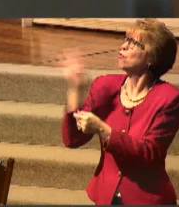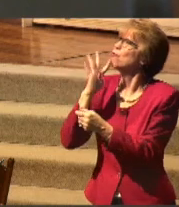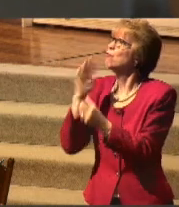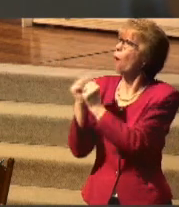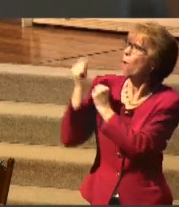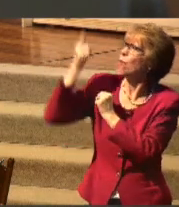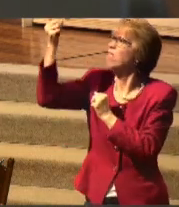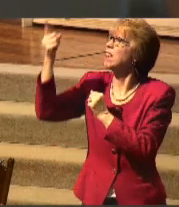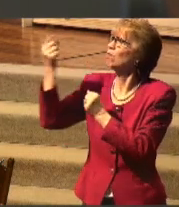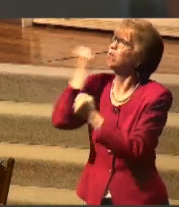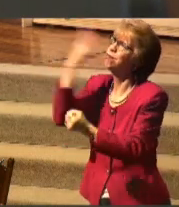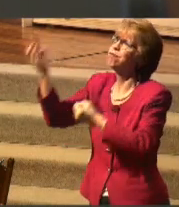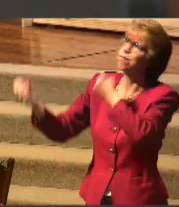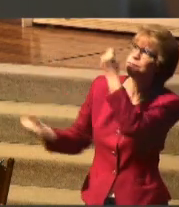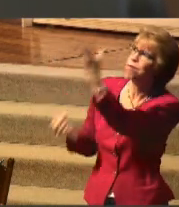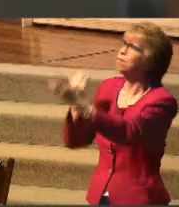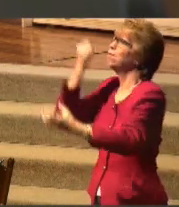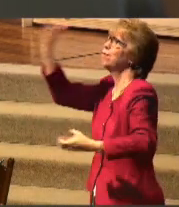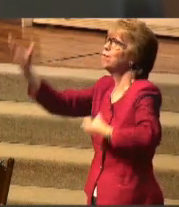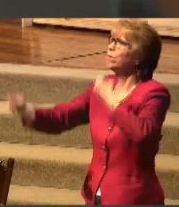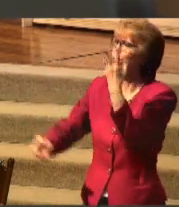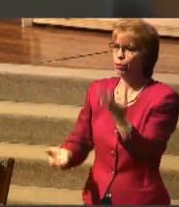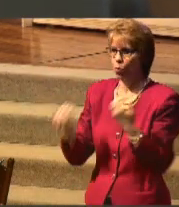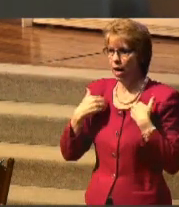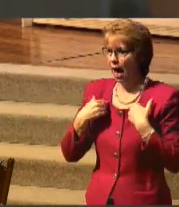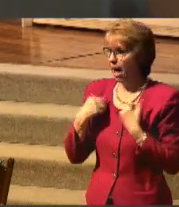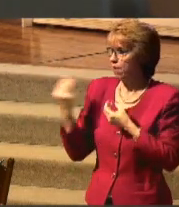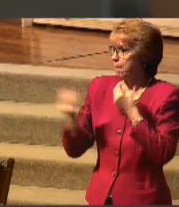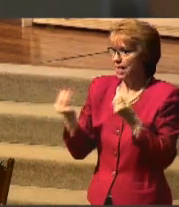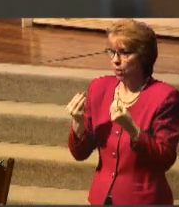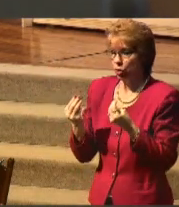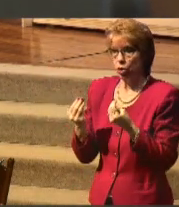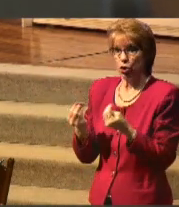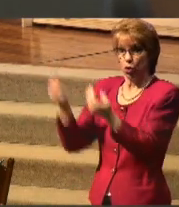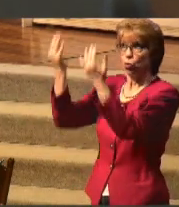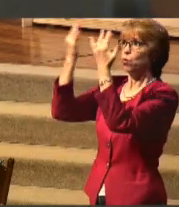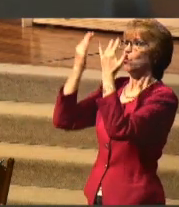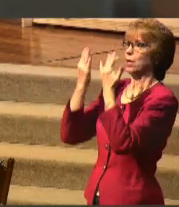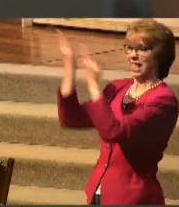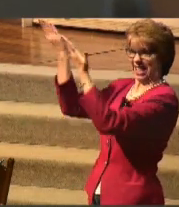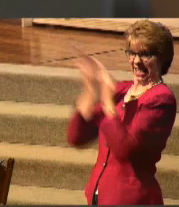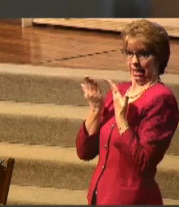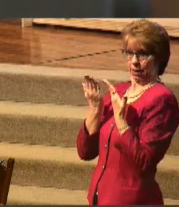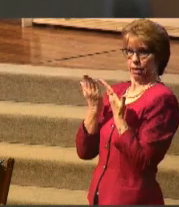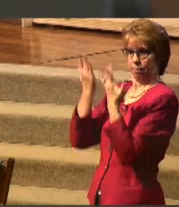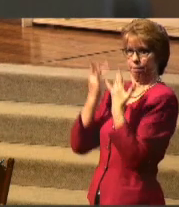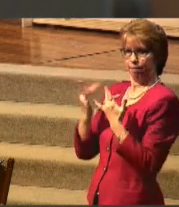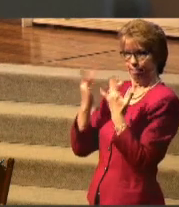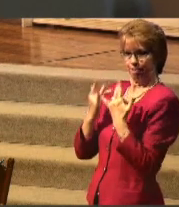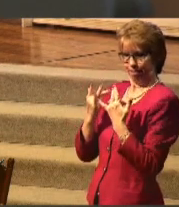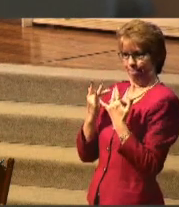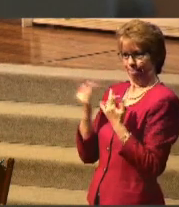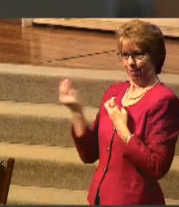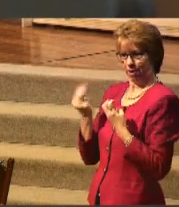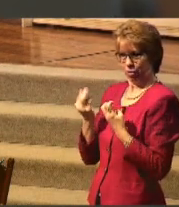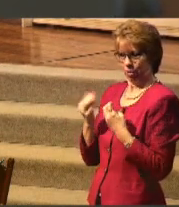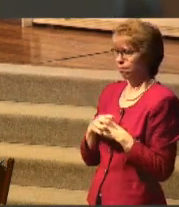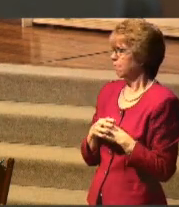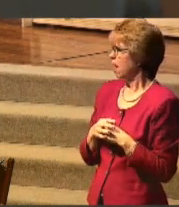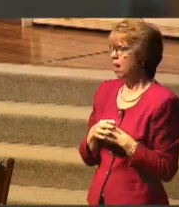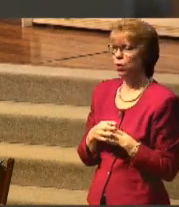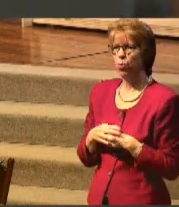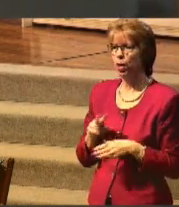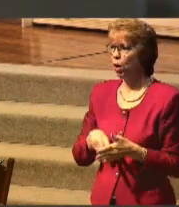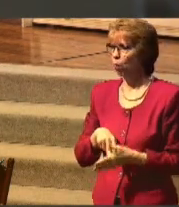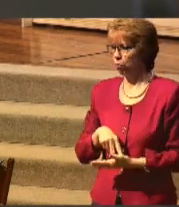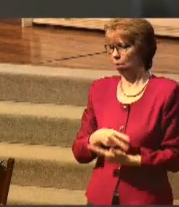seeing we have this ministry, as we have received mercy, we faint not. You know, I'm just hearing the